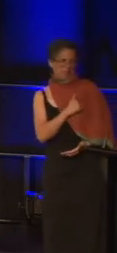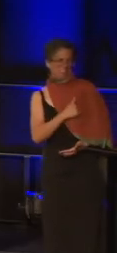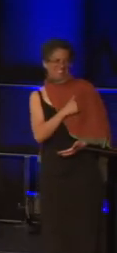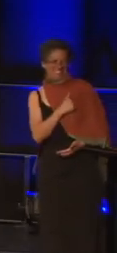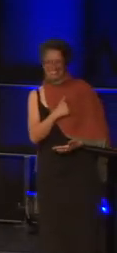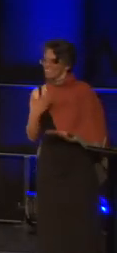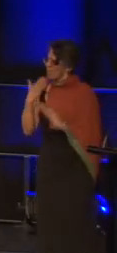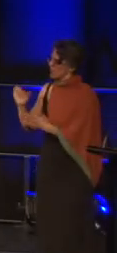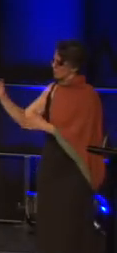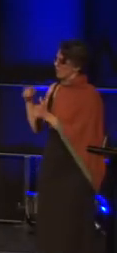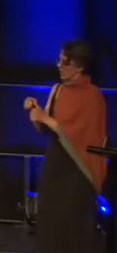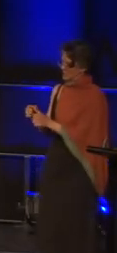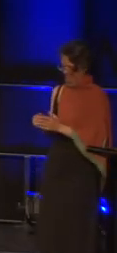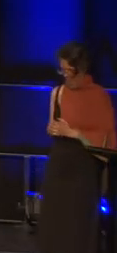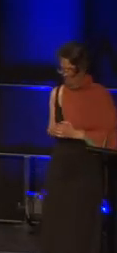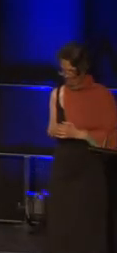the answer. Awesome. Cheers. Awesome.